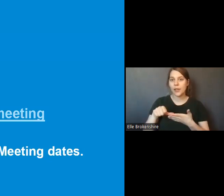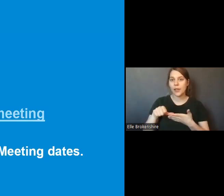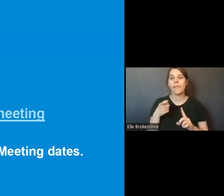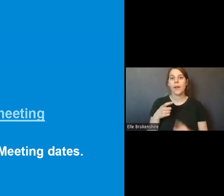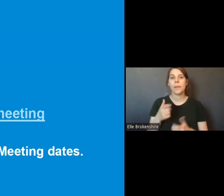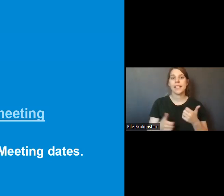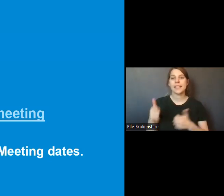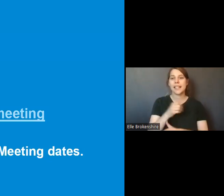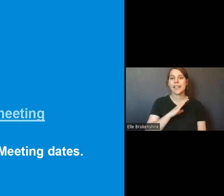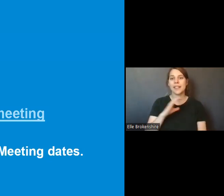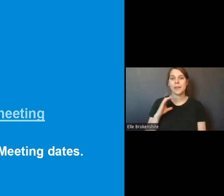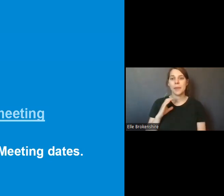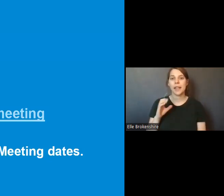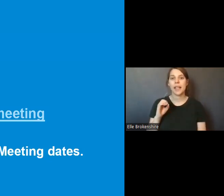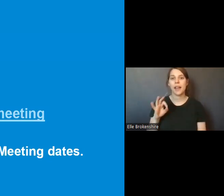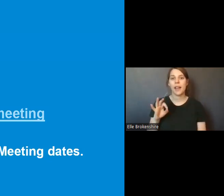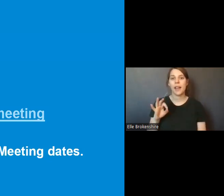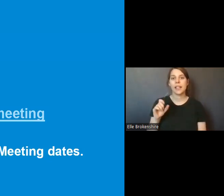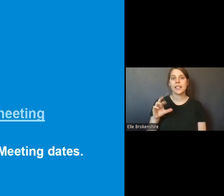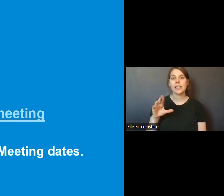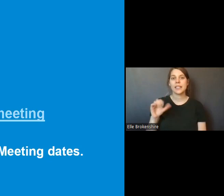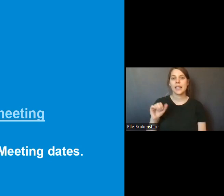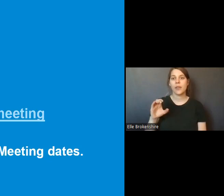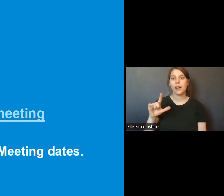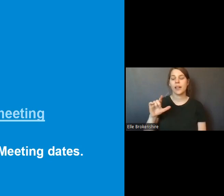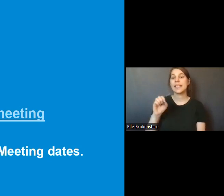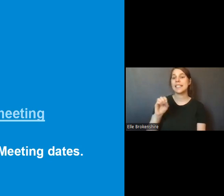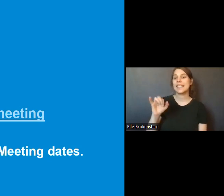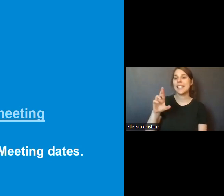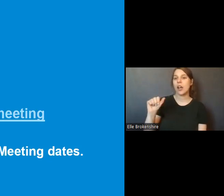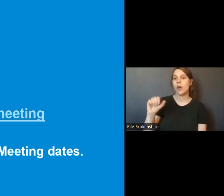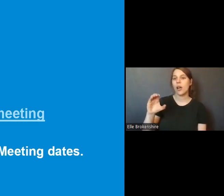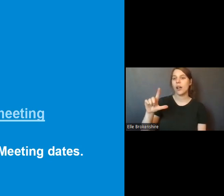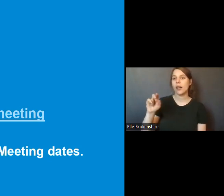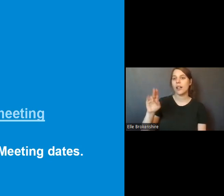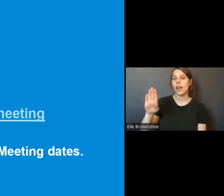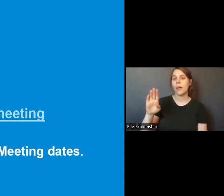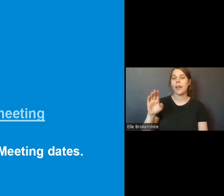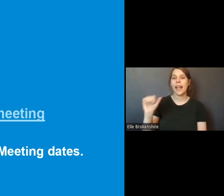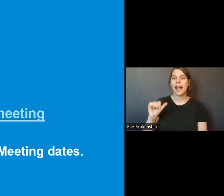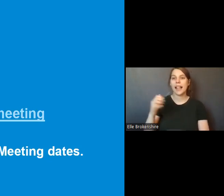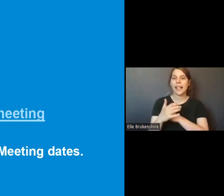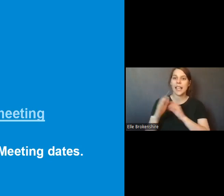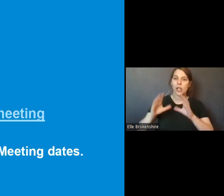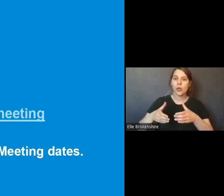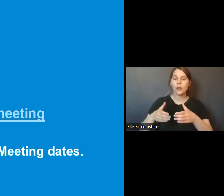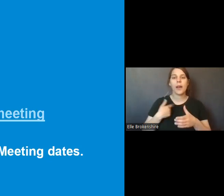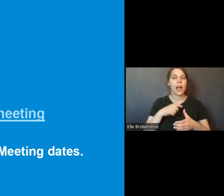Executive Committee of the Sierra Club Allegheny Group. I'm not going to read the whole letter because it's pretty long, but I am going to